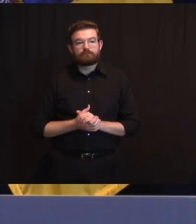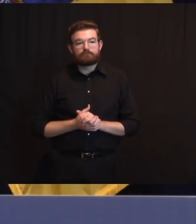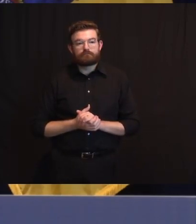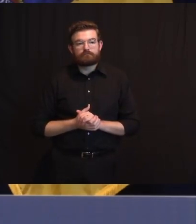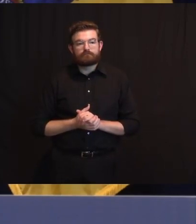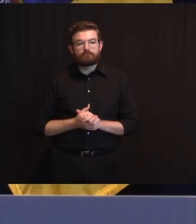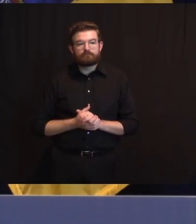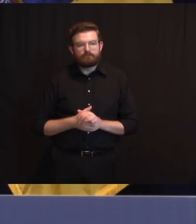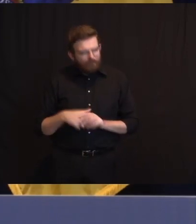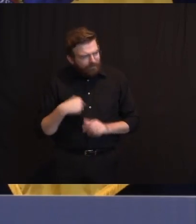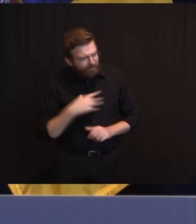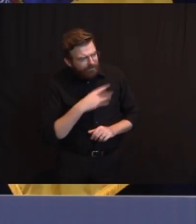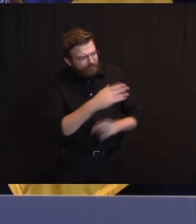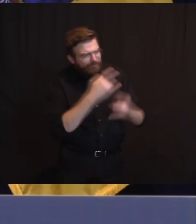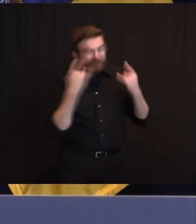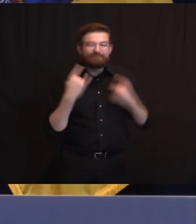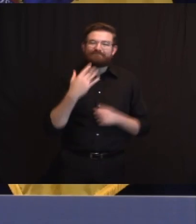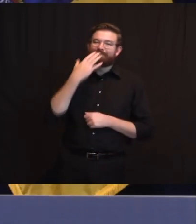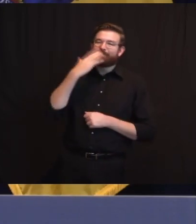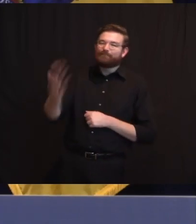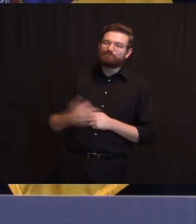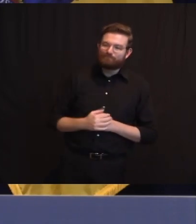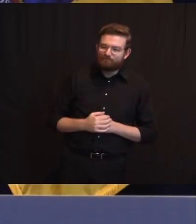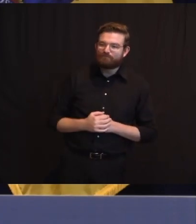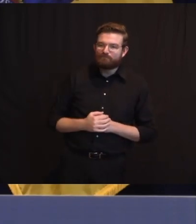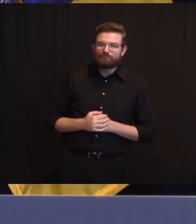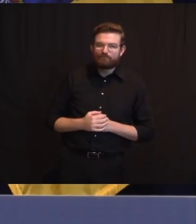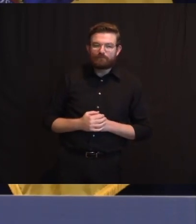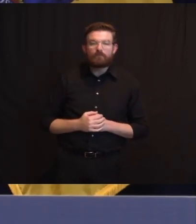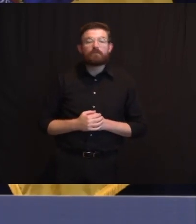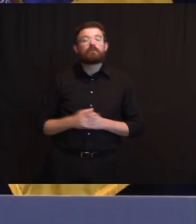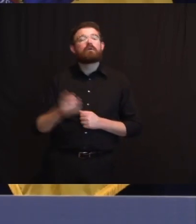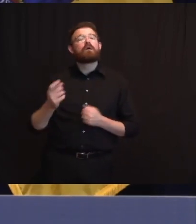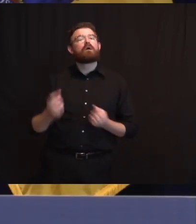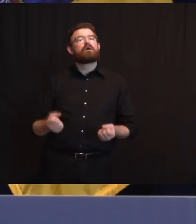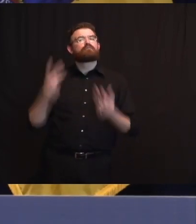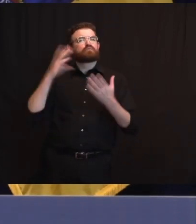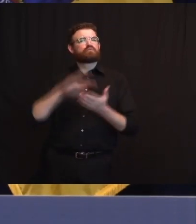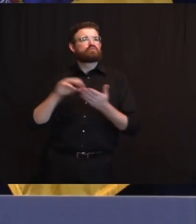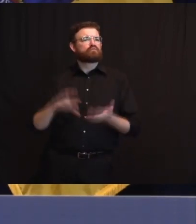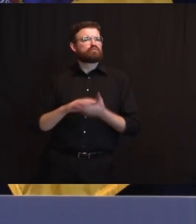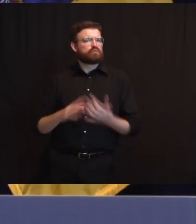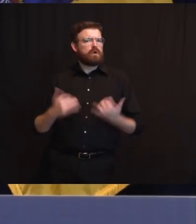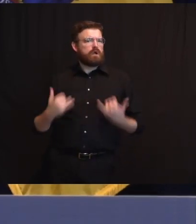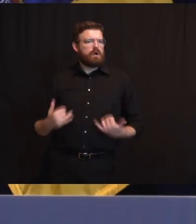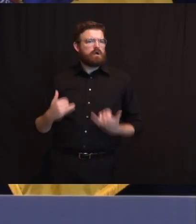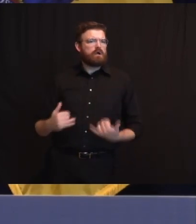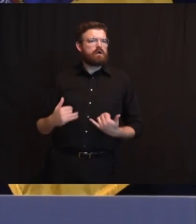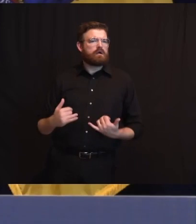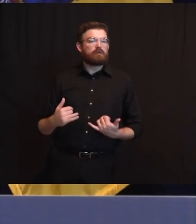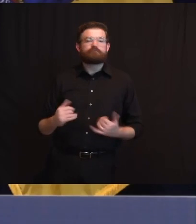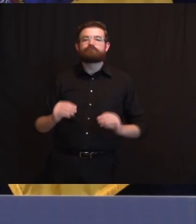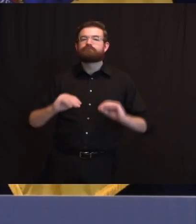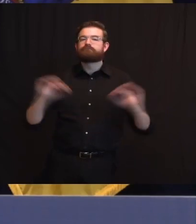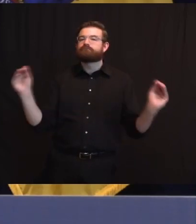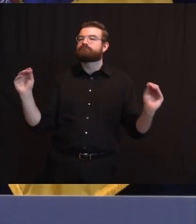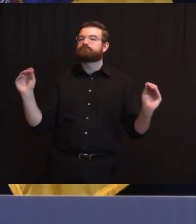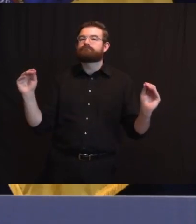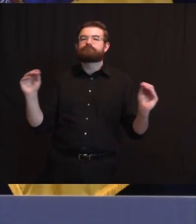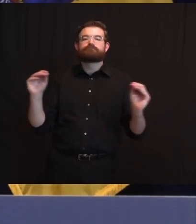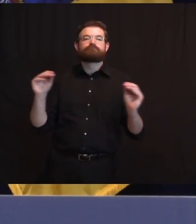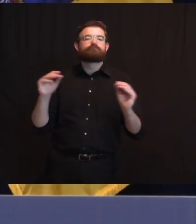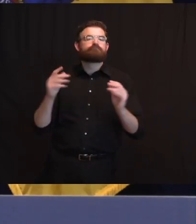Thanks. How many students across the state today can't access remote learning because of a lack of devices or internet access?